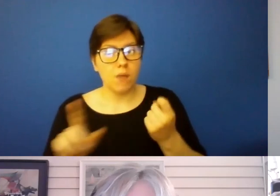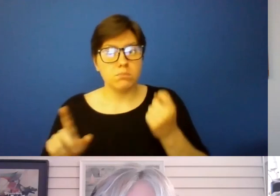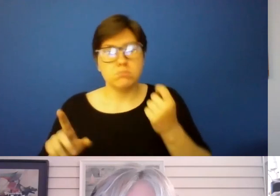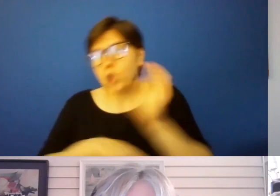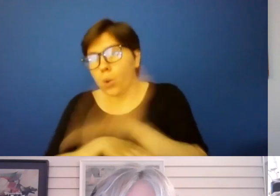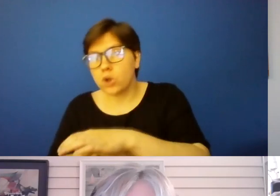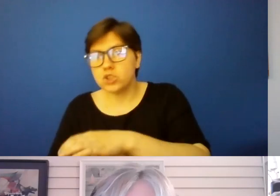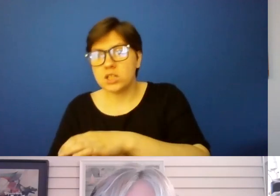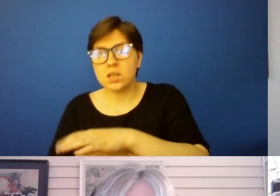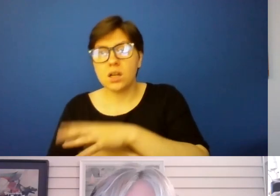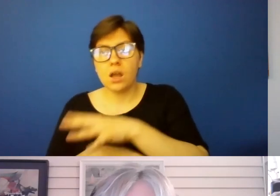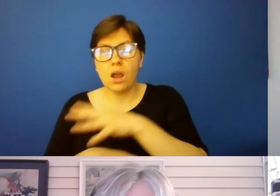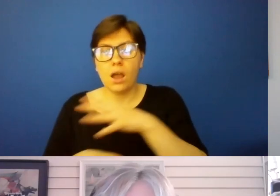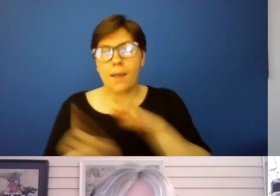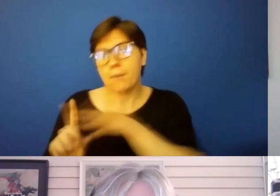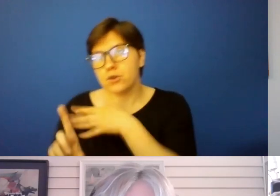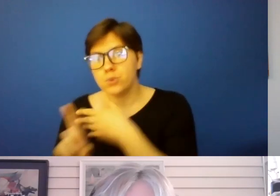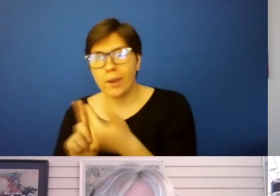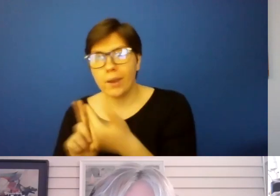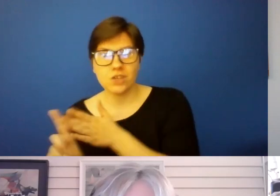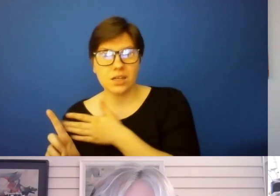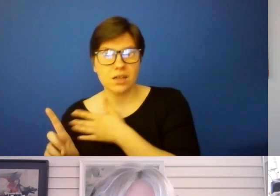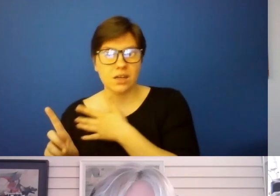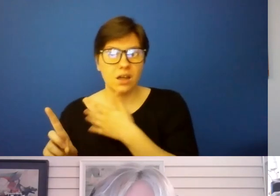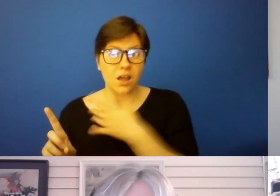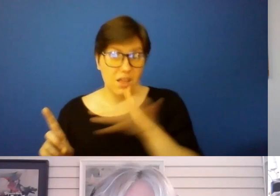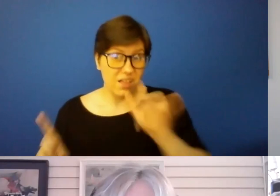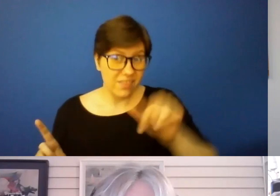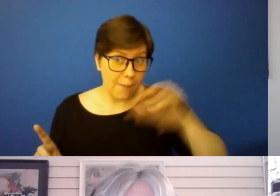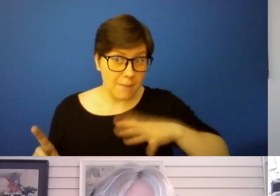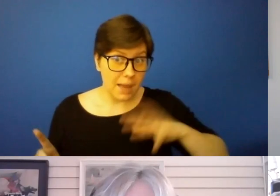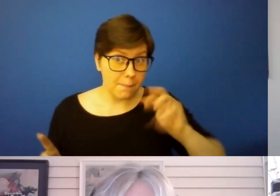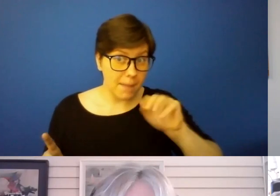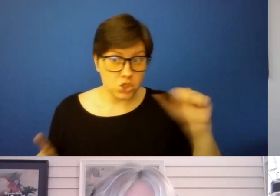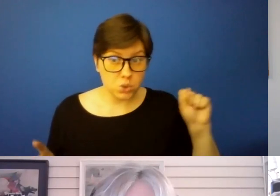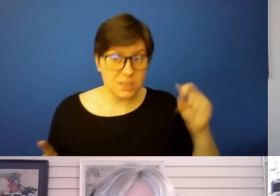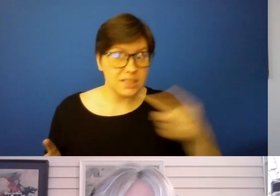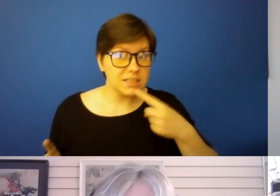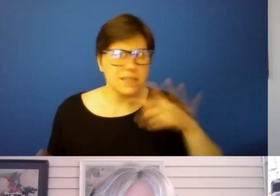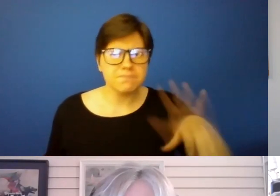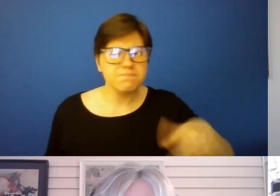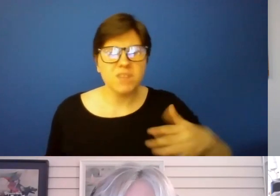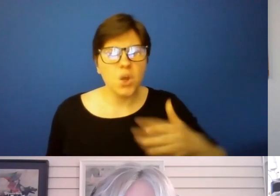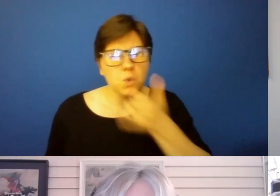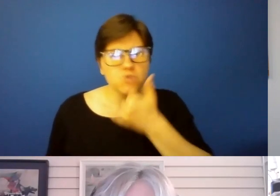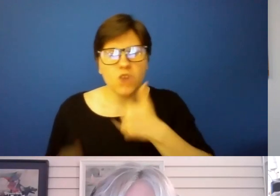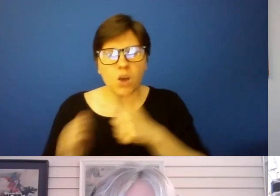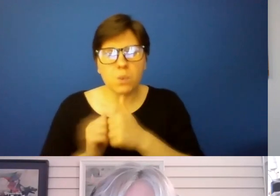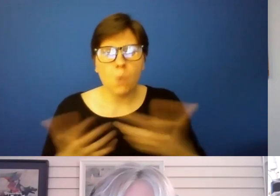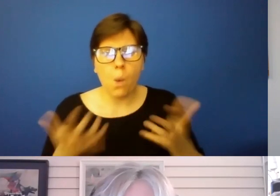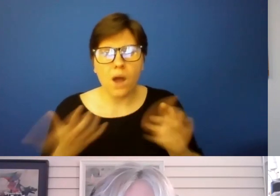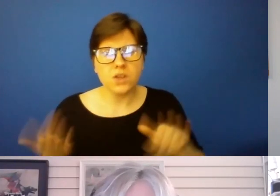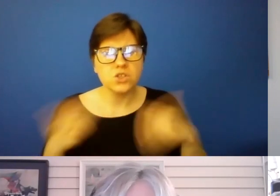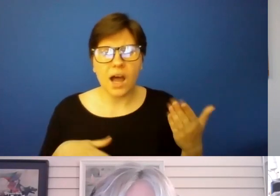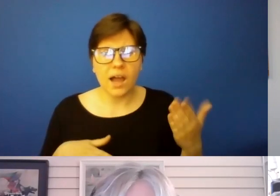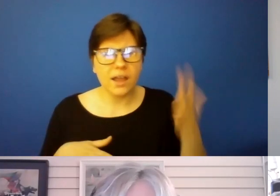and from persuasion. I mean, that gentleman in Massachusetts who says, well, what's wrong with wanting to die